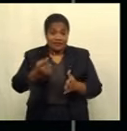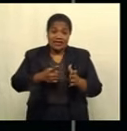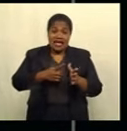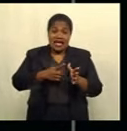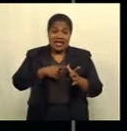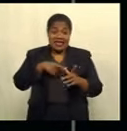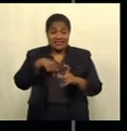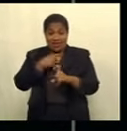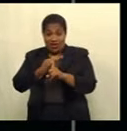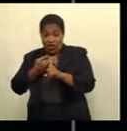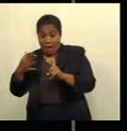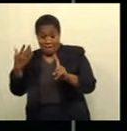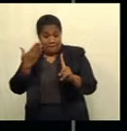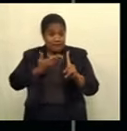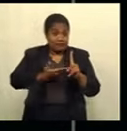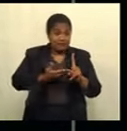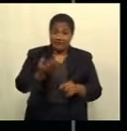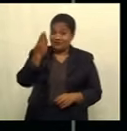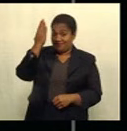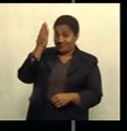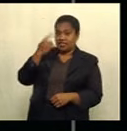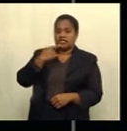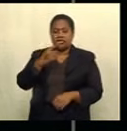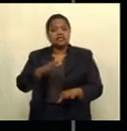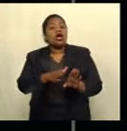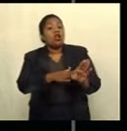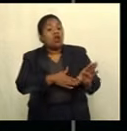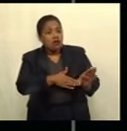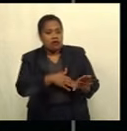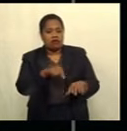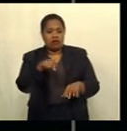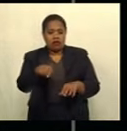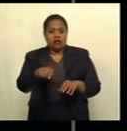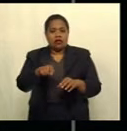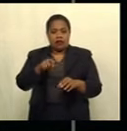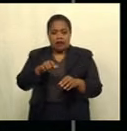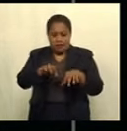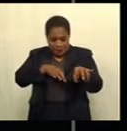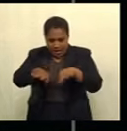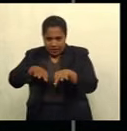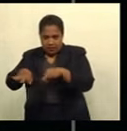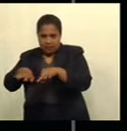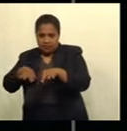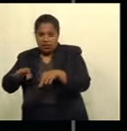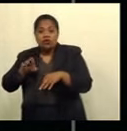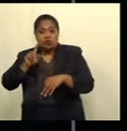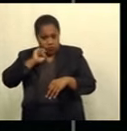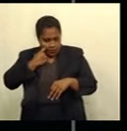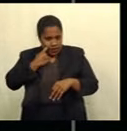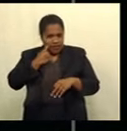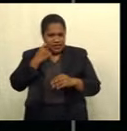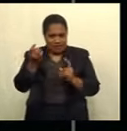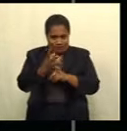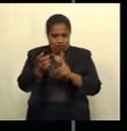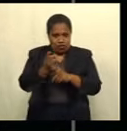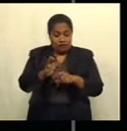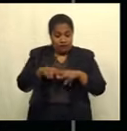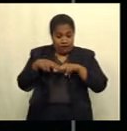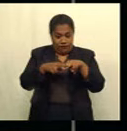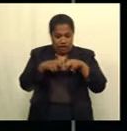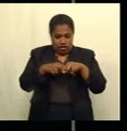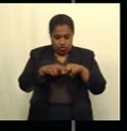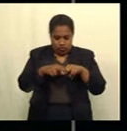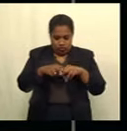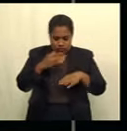stresses that stable, long-term planning will be the key to getting Fiji back on track. He has assured that all arms of